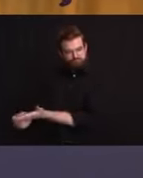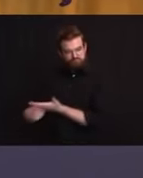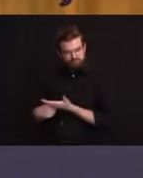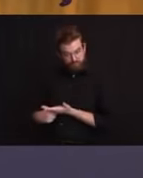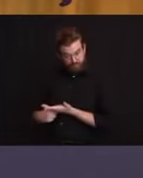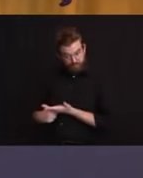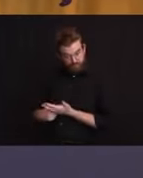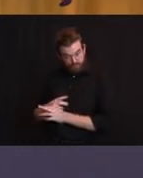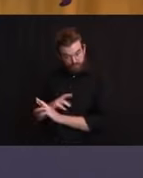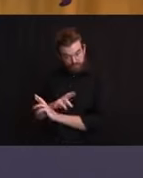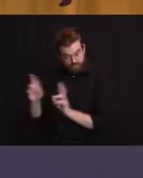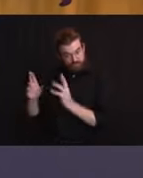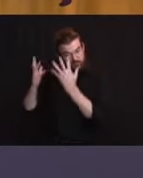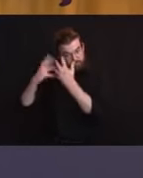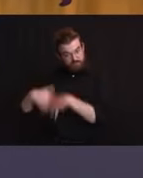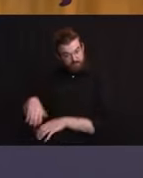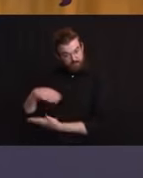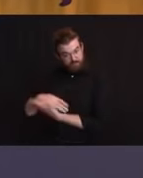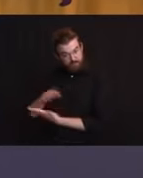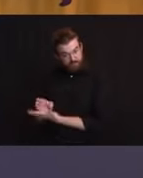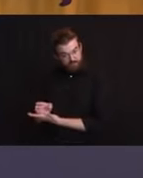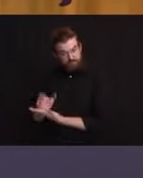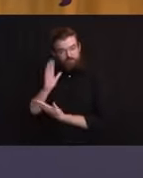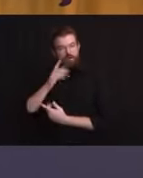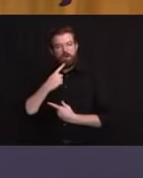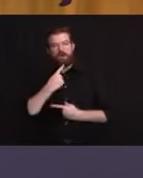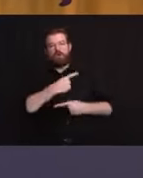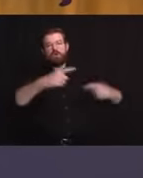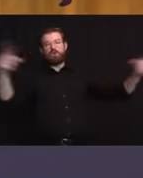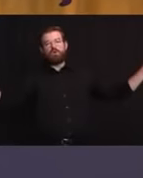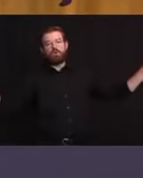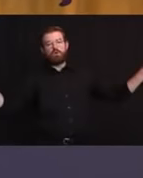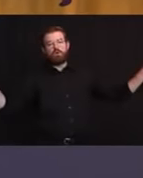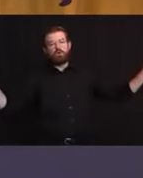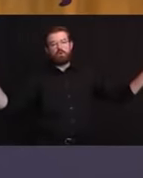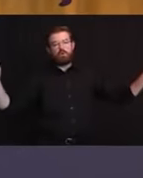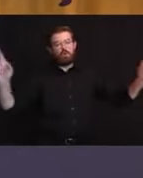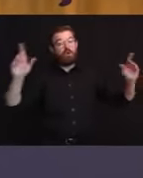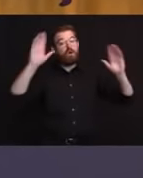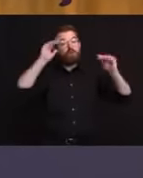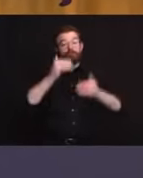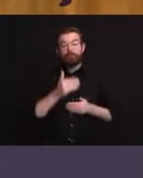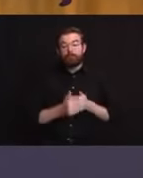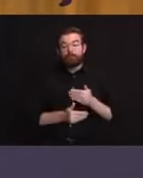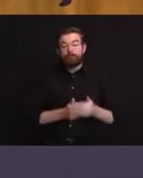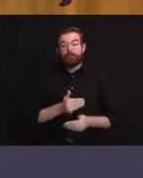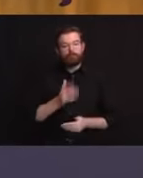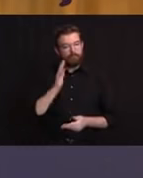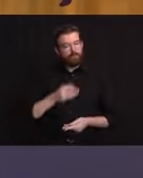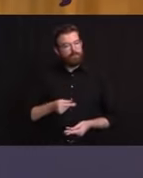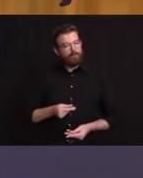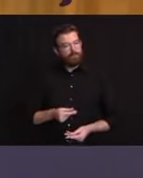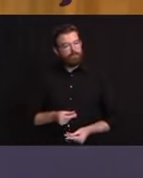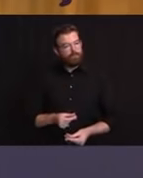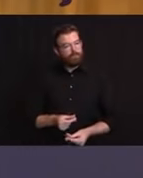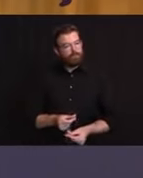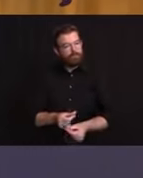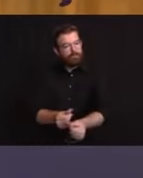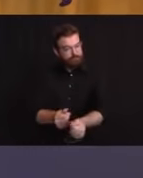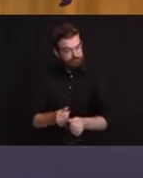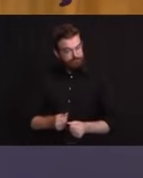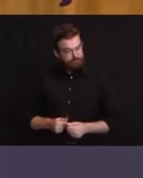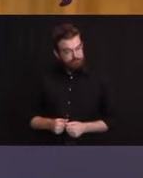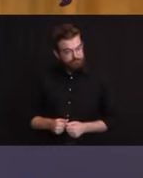have a process that is a smooth one. And again, I have no expectation otherwise, because the early vibrations have been really good